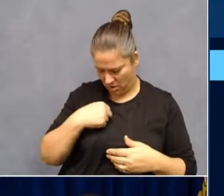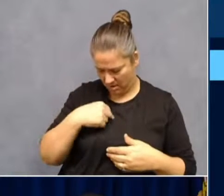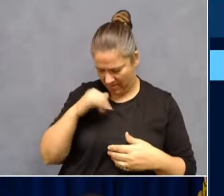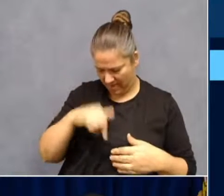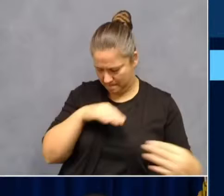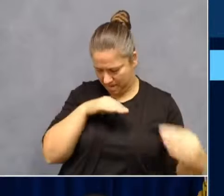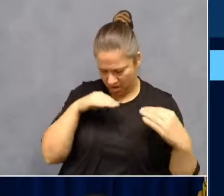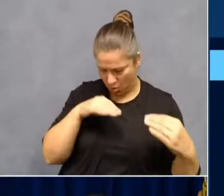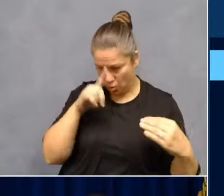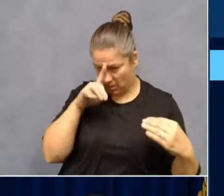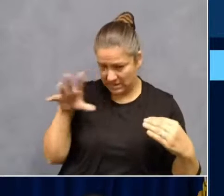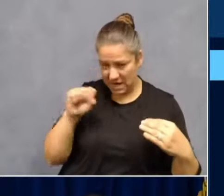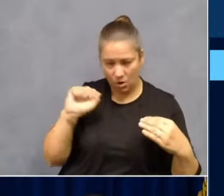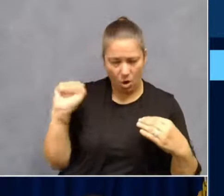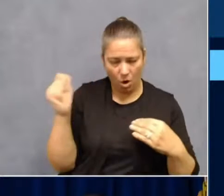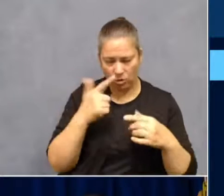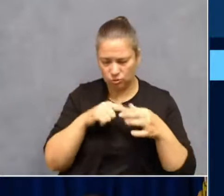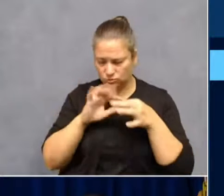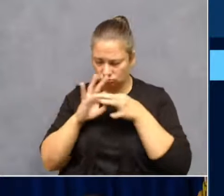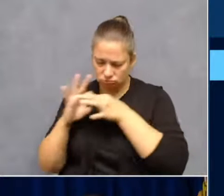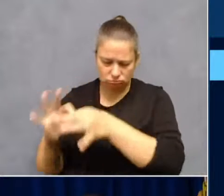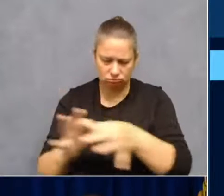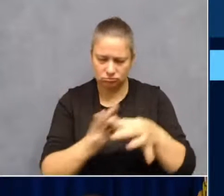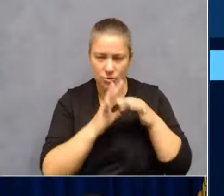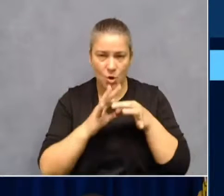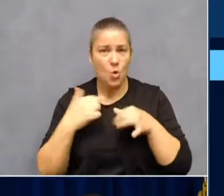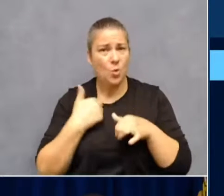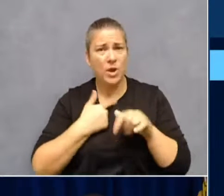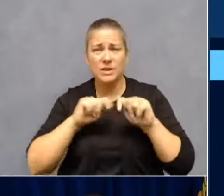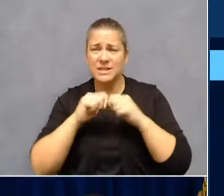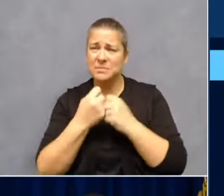we can do this. We are Team Kentucky, and we're going